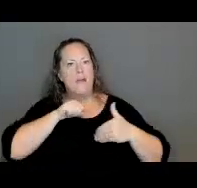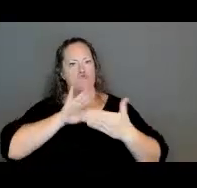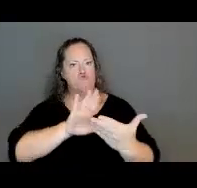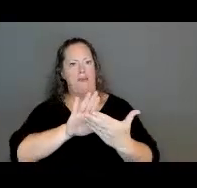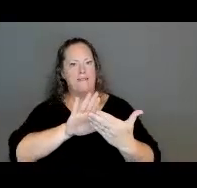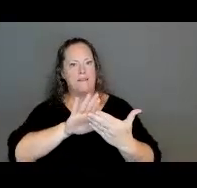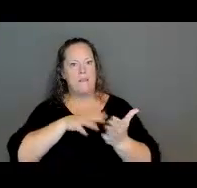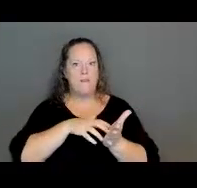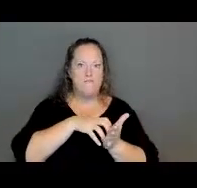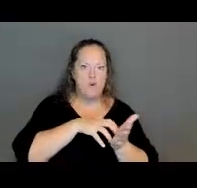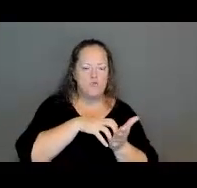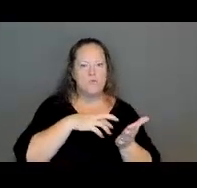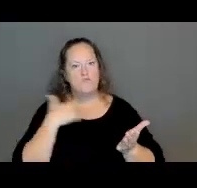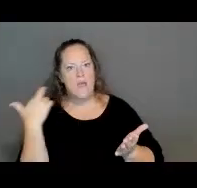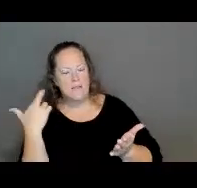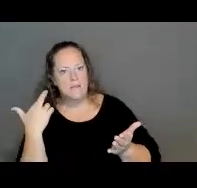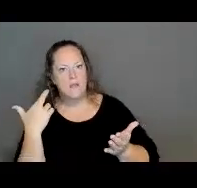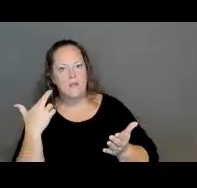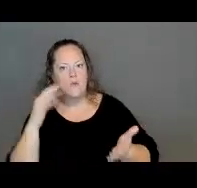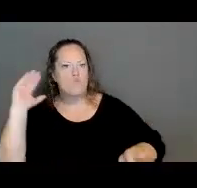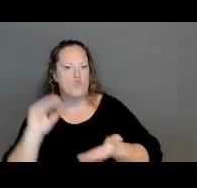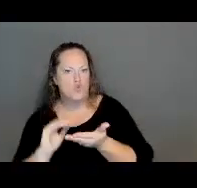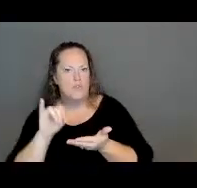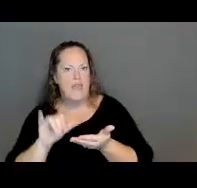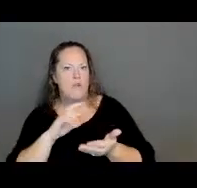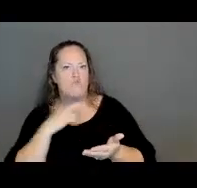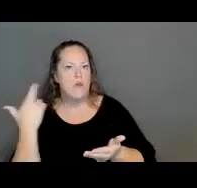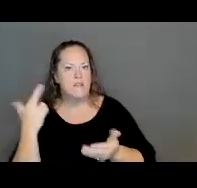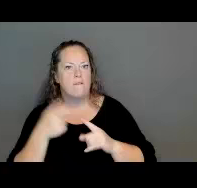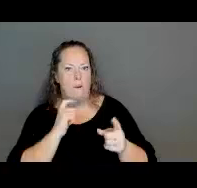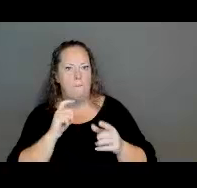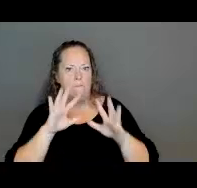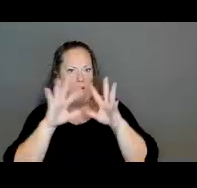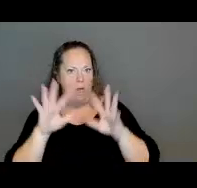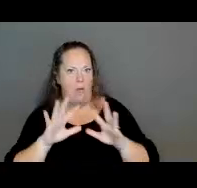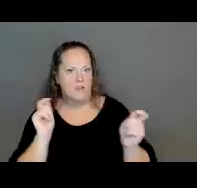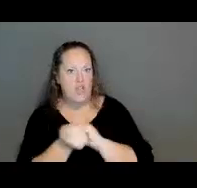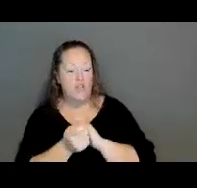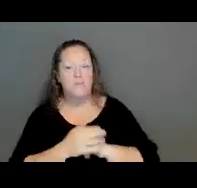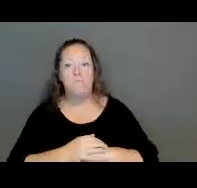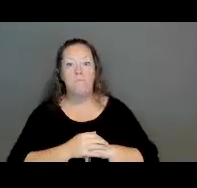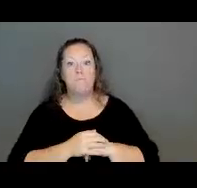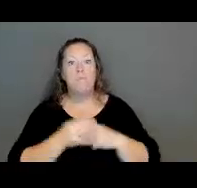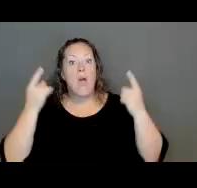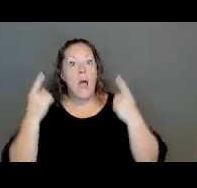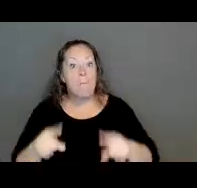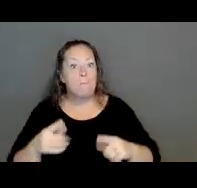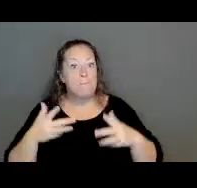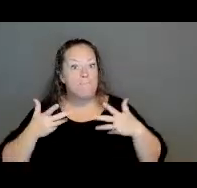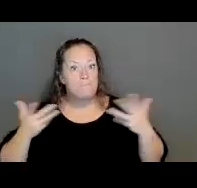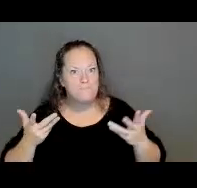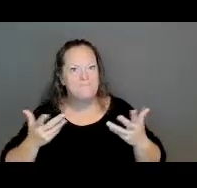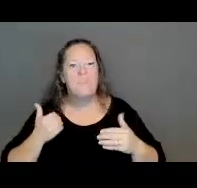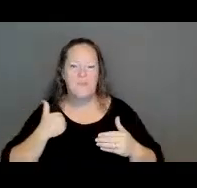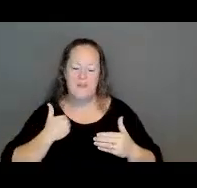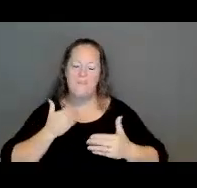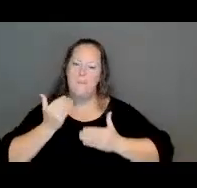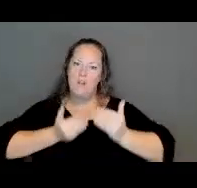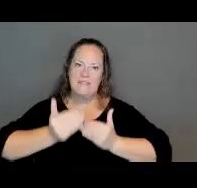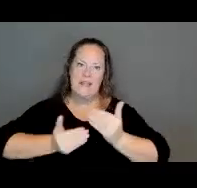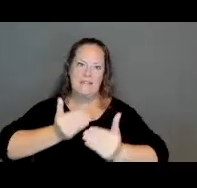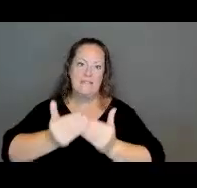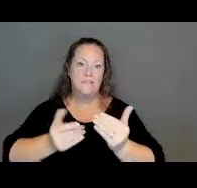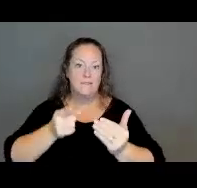regional vulnerabilities and reduce their risk to climate change. And what came out of that was a process that you